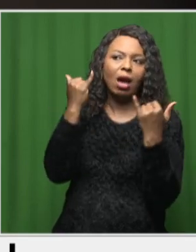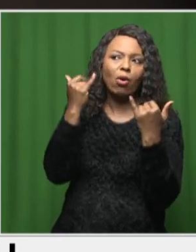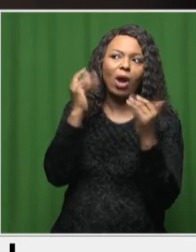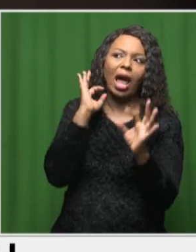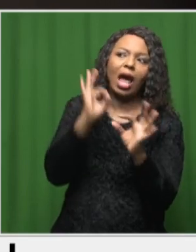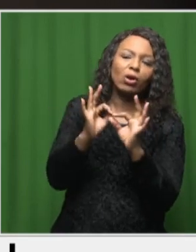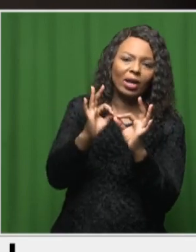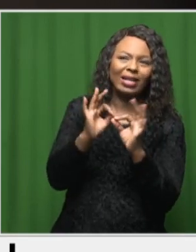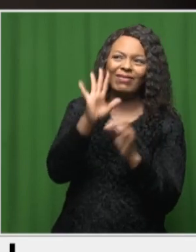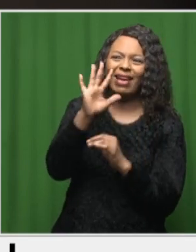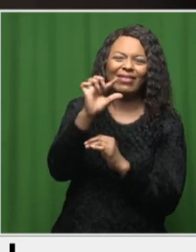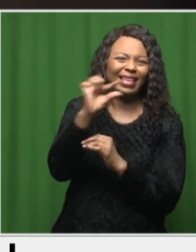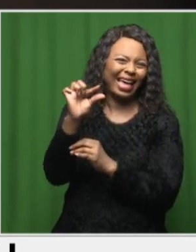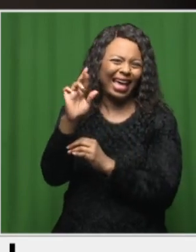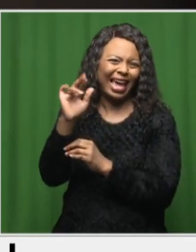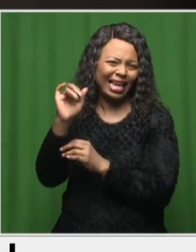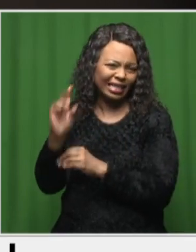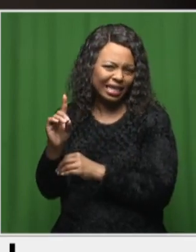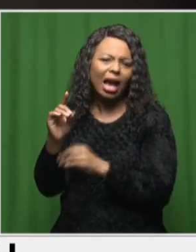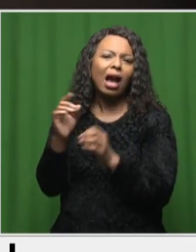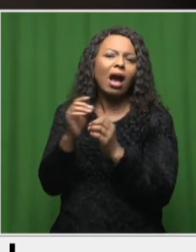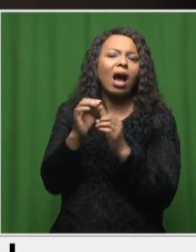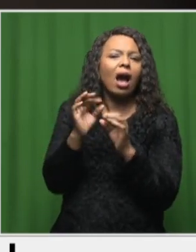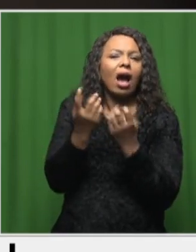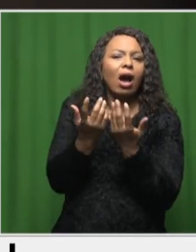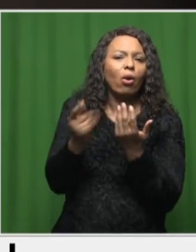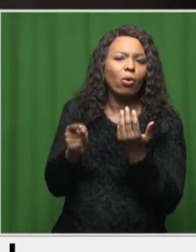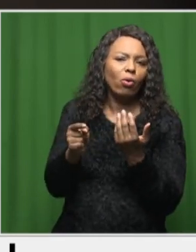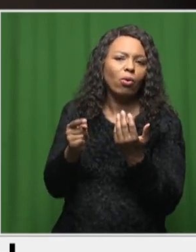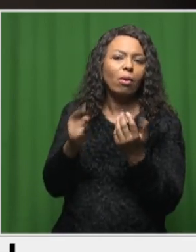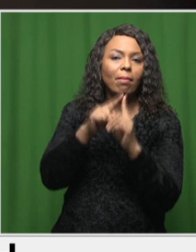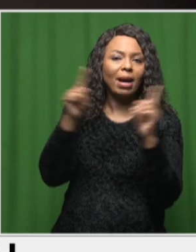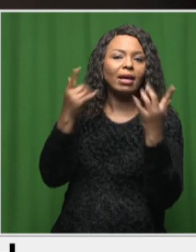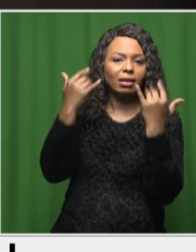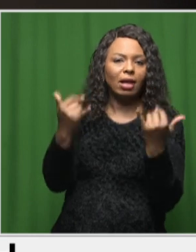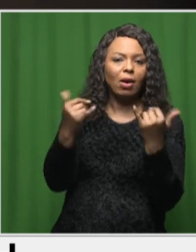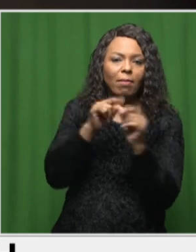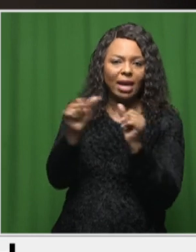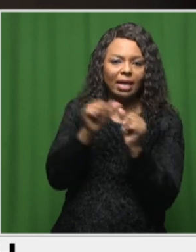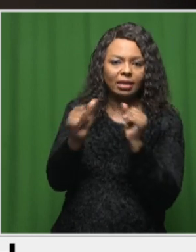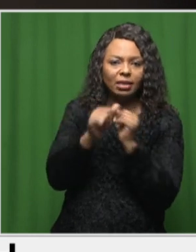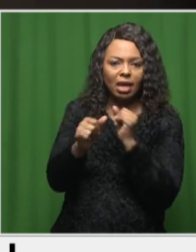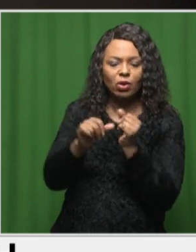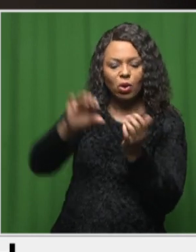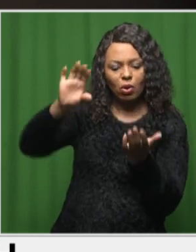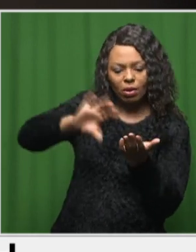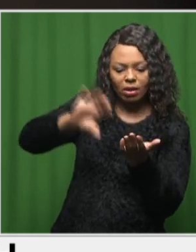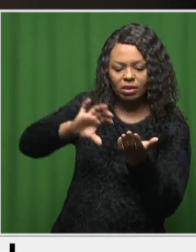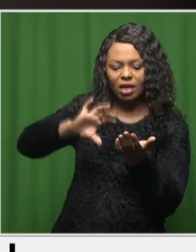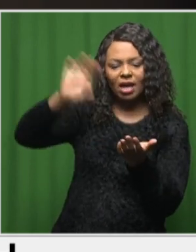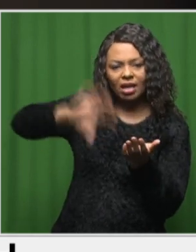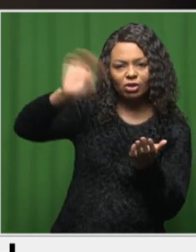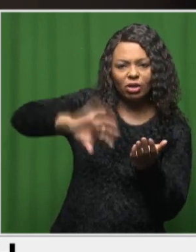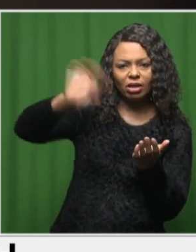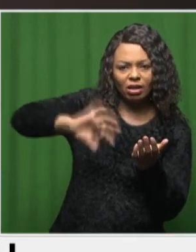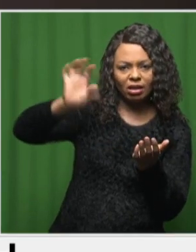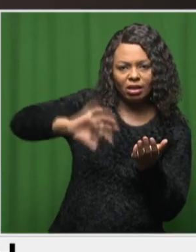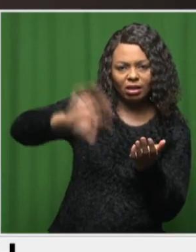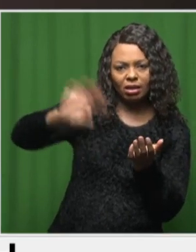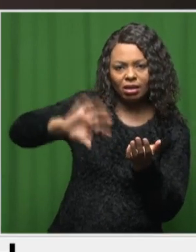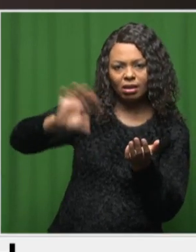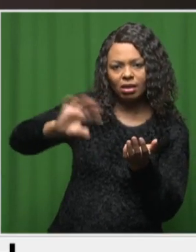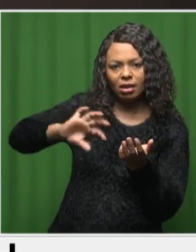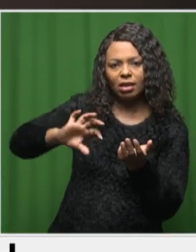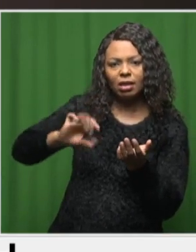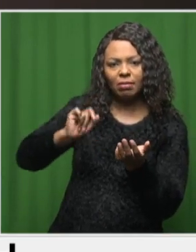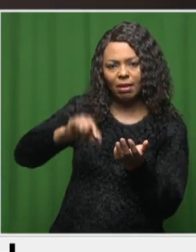that 5 grams. But I do think that the starting point is to take away the salt shaker from your table. Take away the salt shaker, and